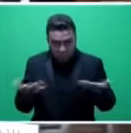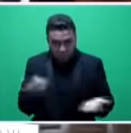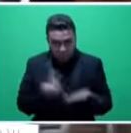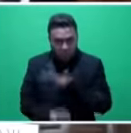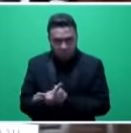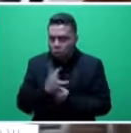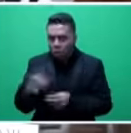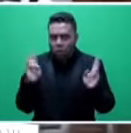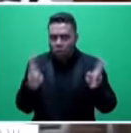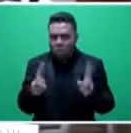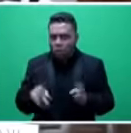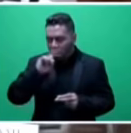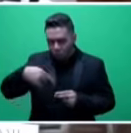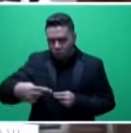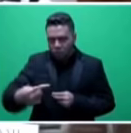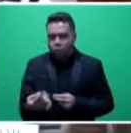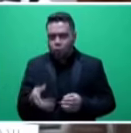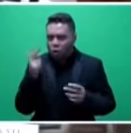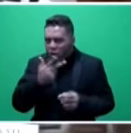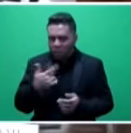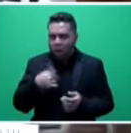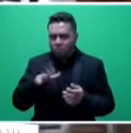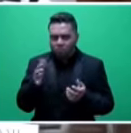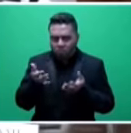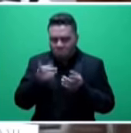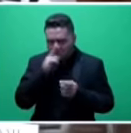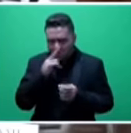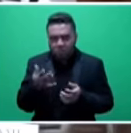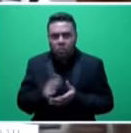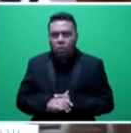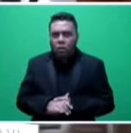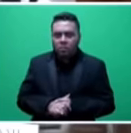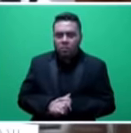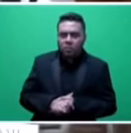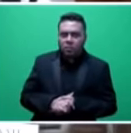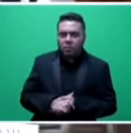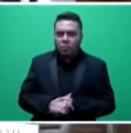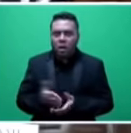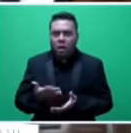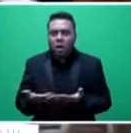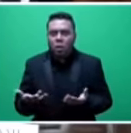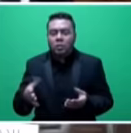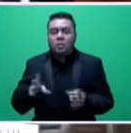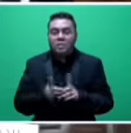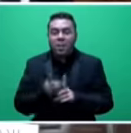do things that will hurt our people in the long run. We cannot harm our ability to develop in the